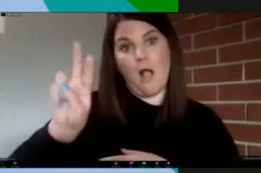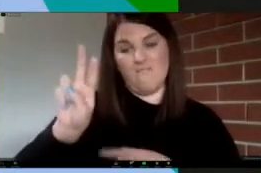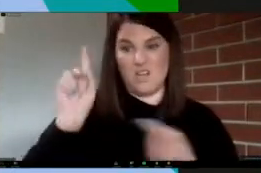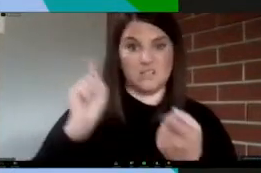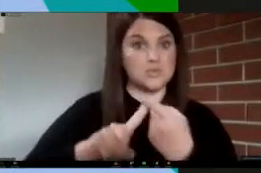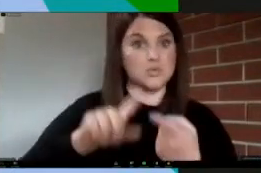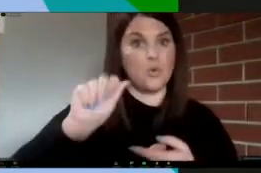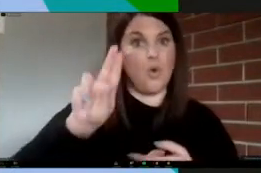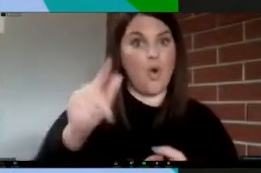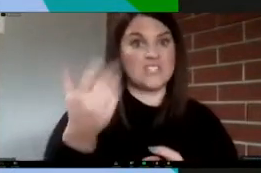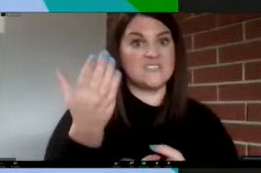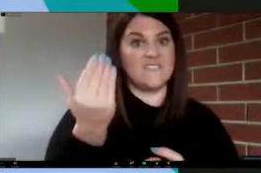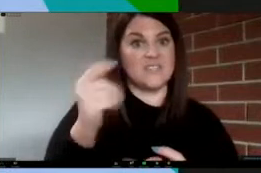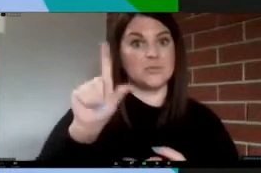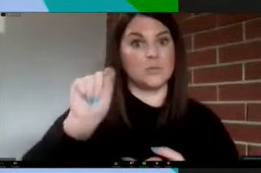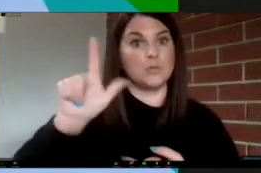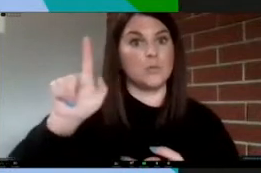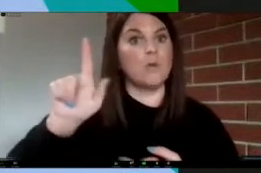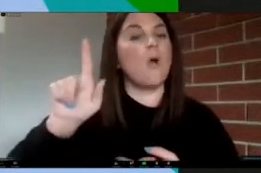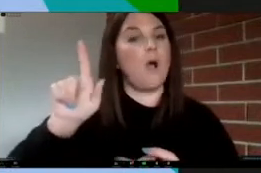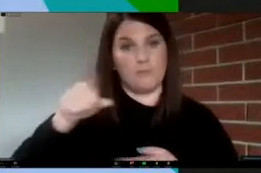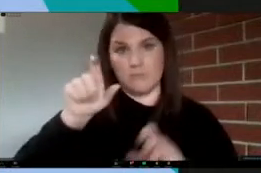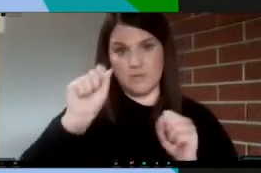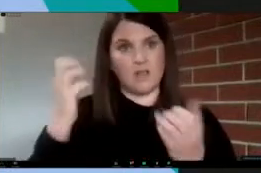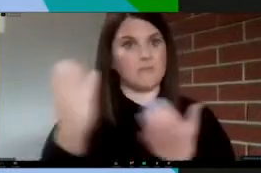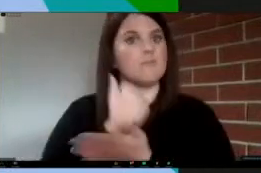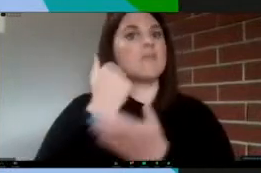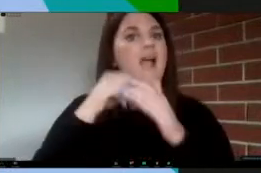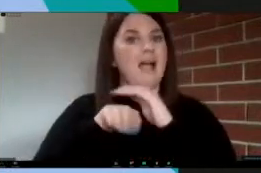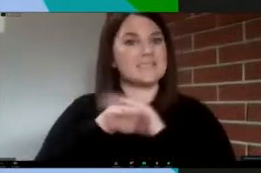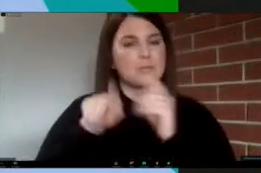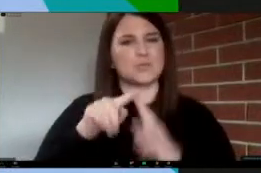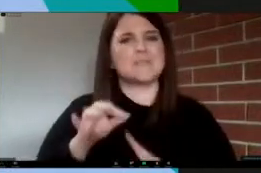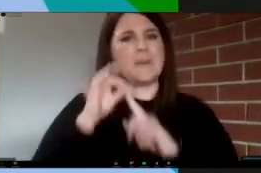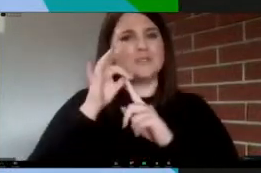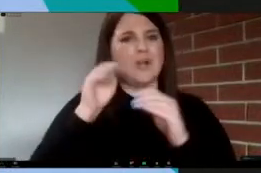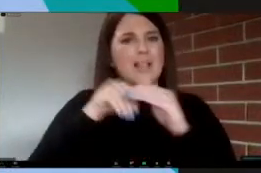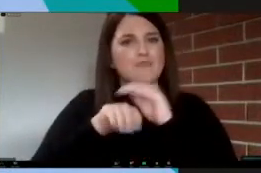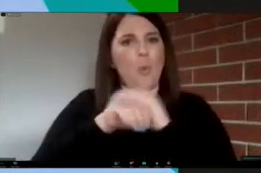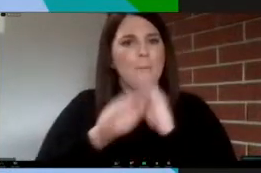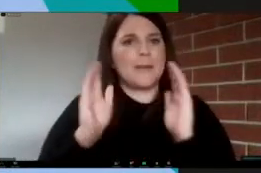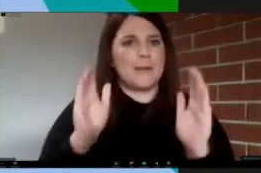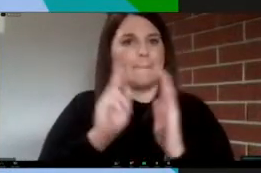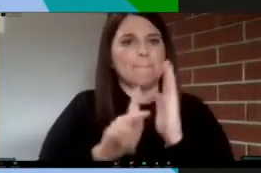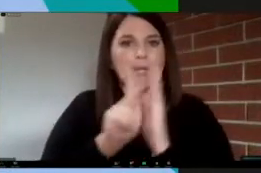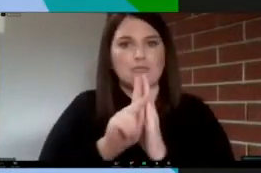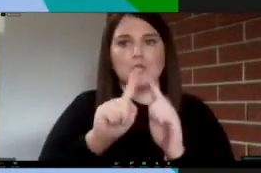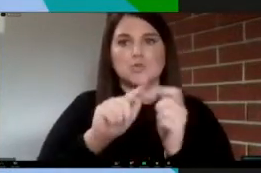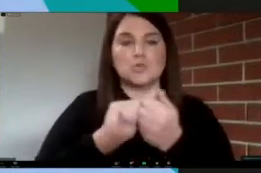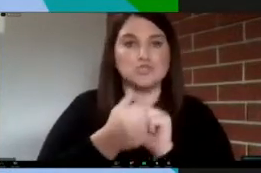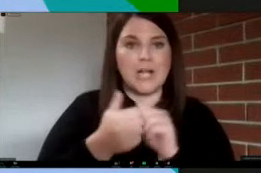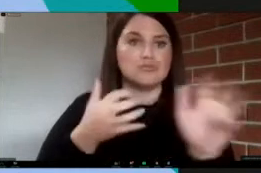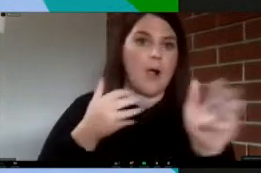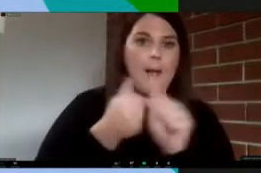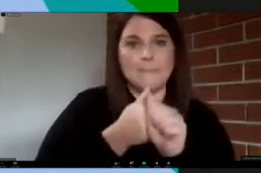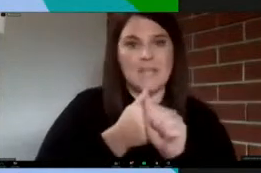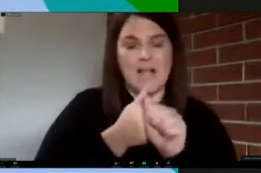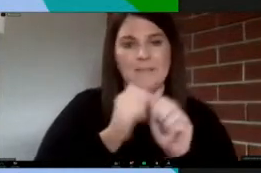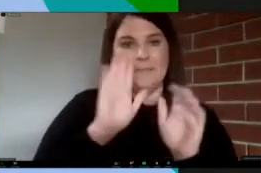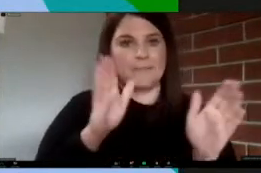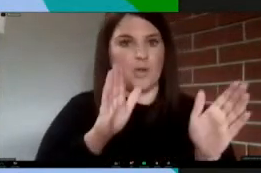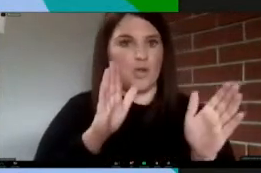15th, 2021 to gain access to the special enrollment period to change or update their plan